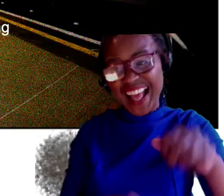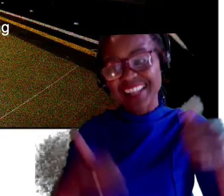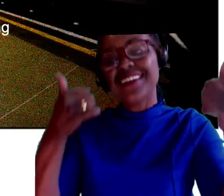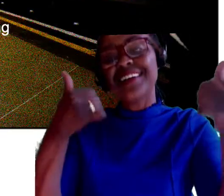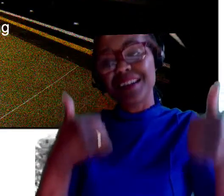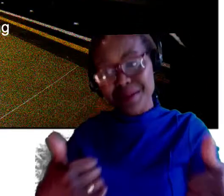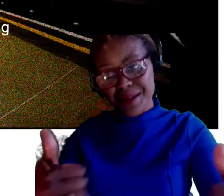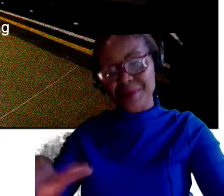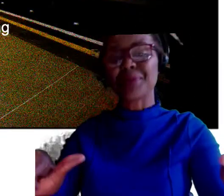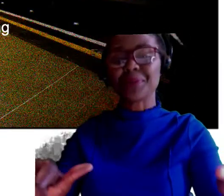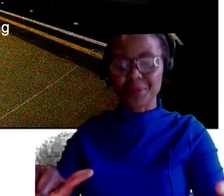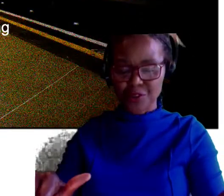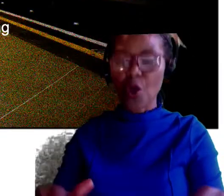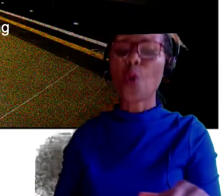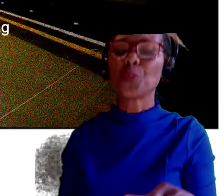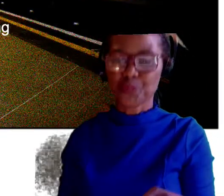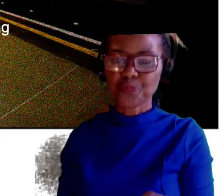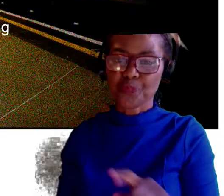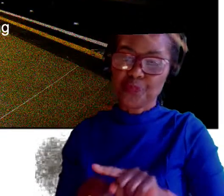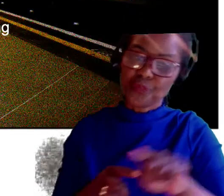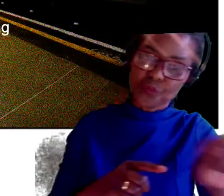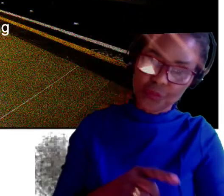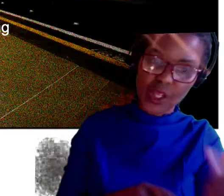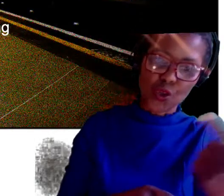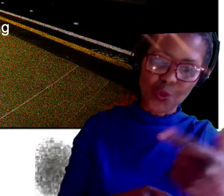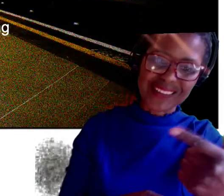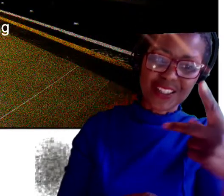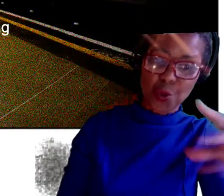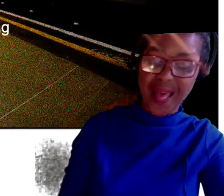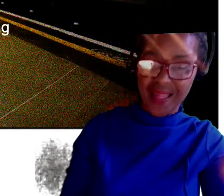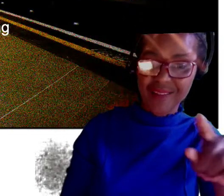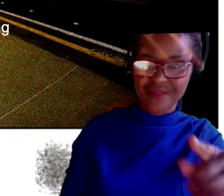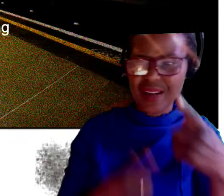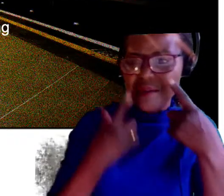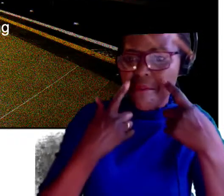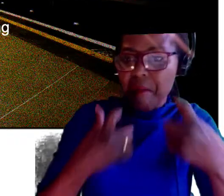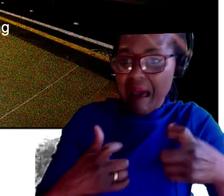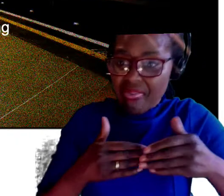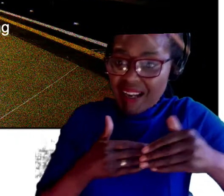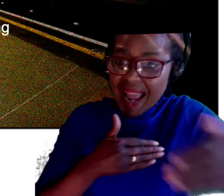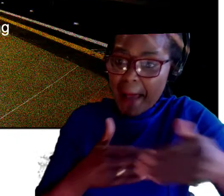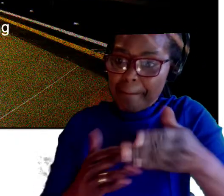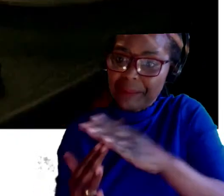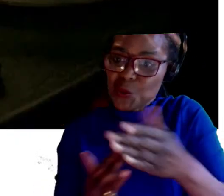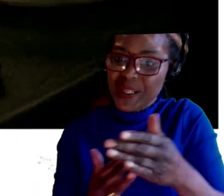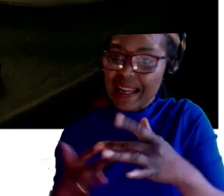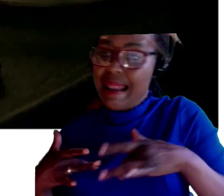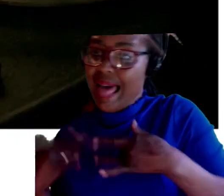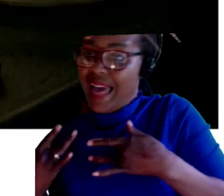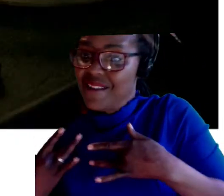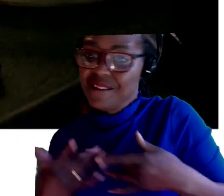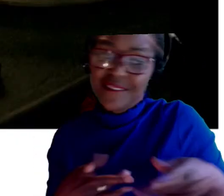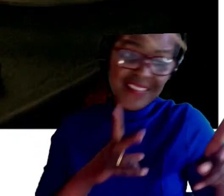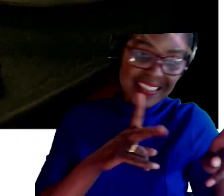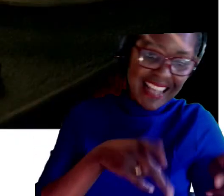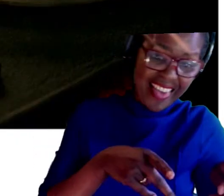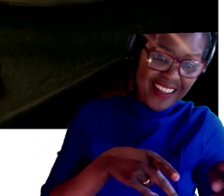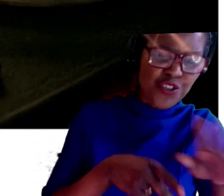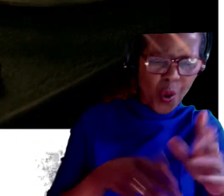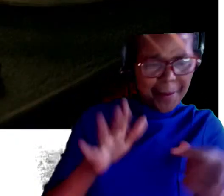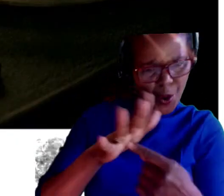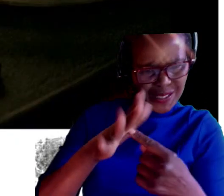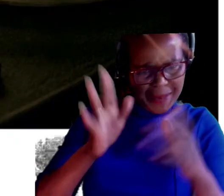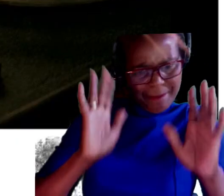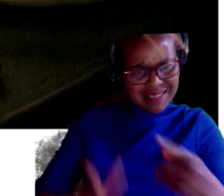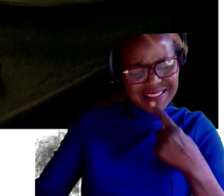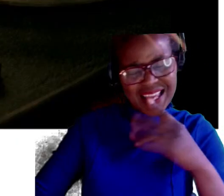1878 to 2012, please mind the gap between life and death. So important here that I put my hand up and say, of course, we all have